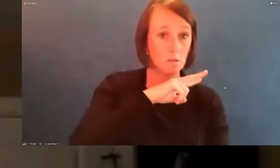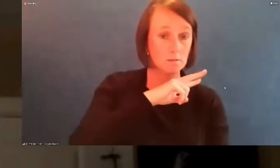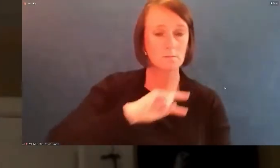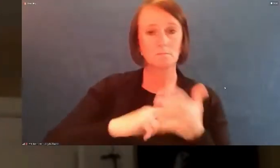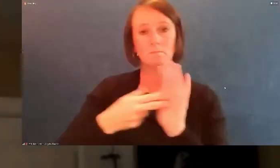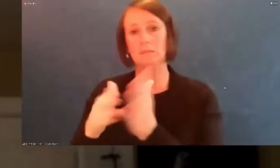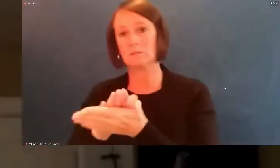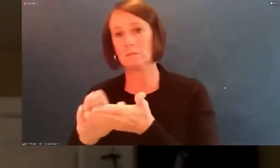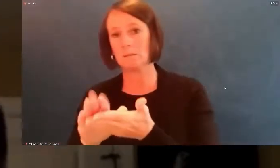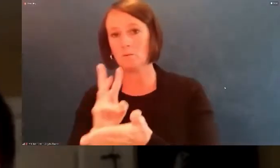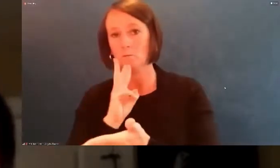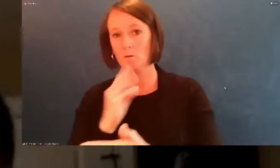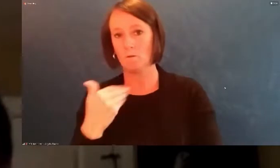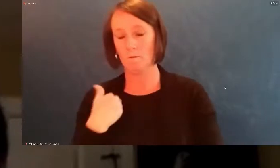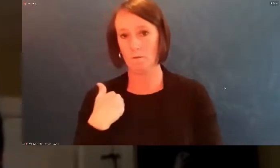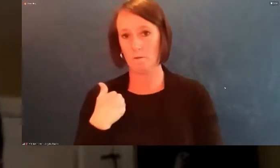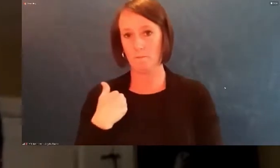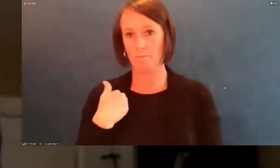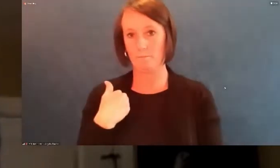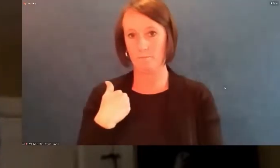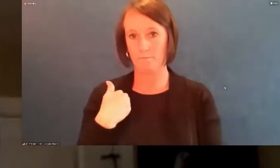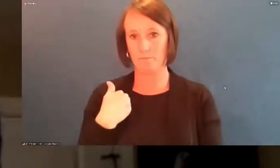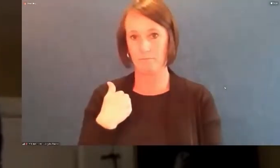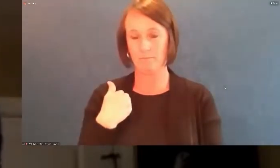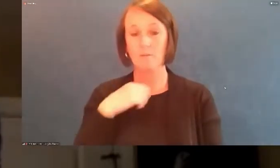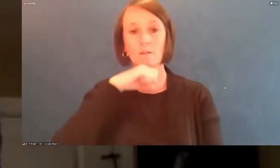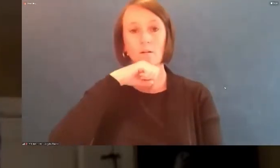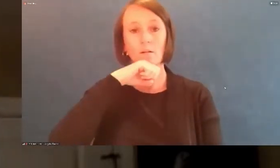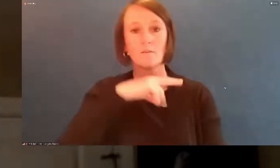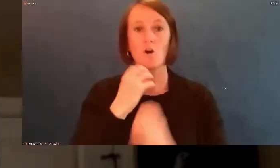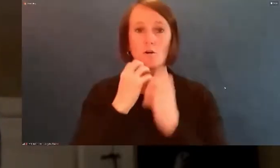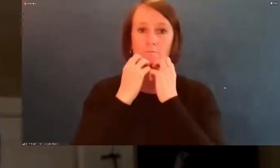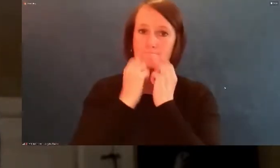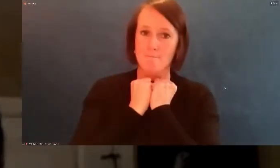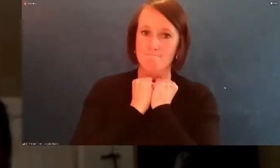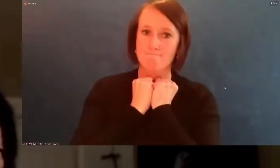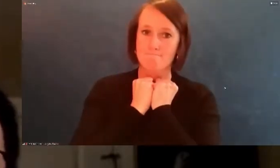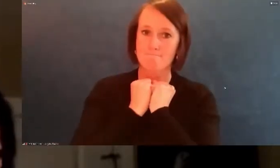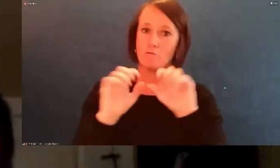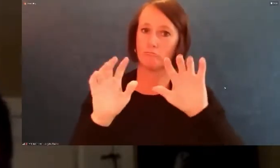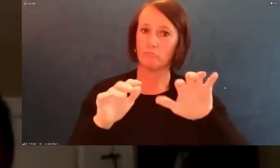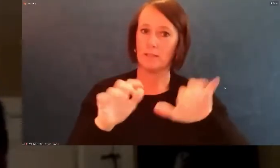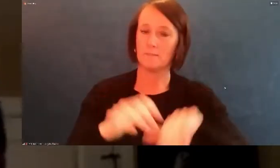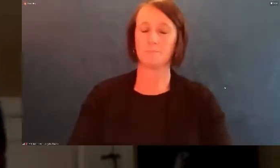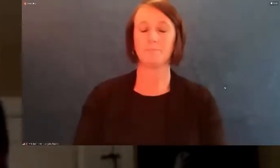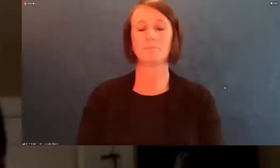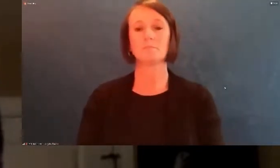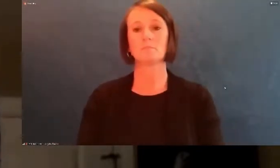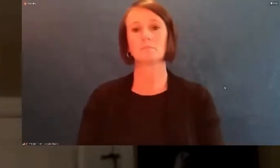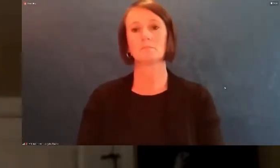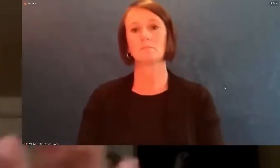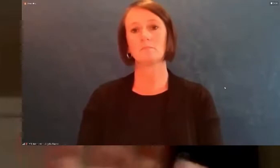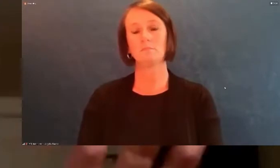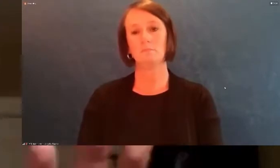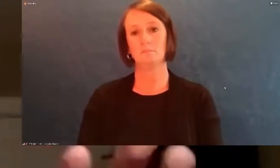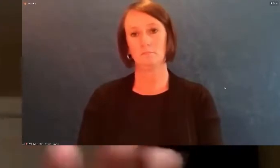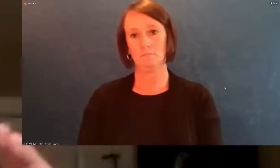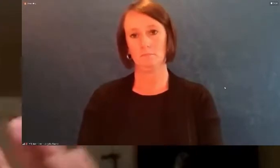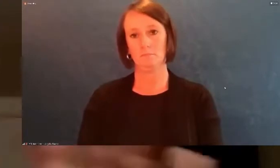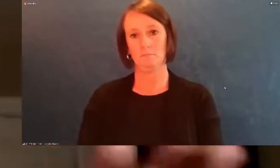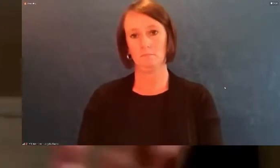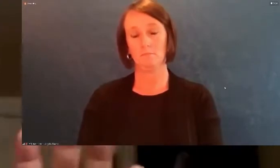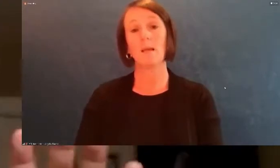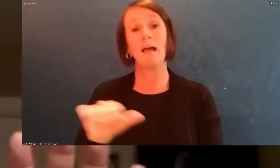clean water. Frogs are the keepers of rain. So at the same time I met Morningstar Mercredi, I met a friend of mine